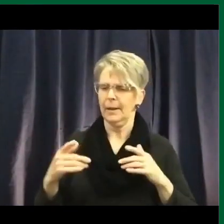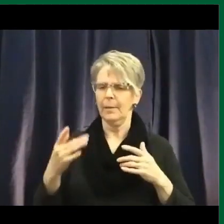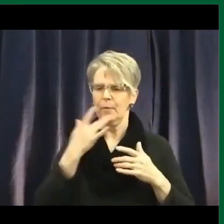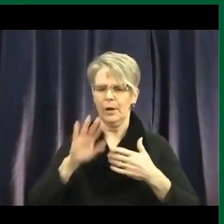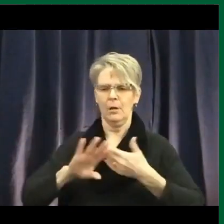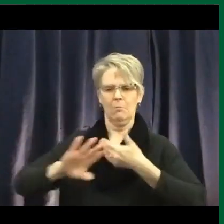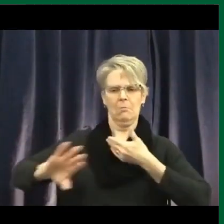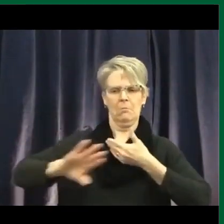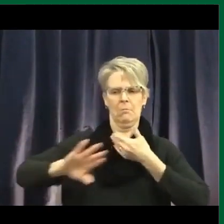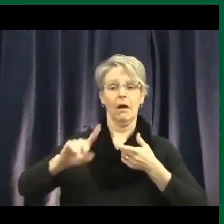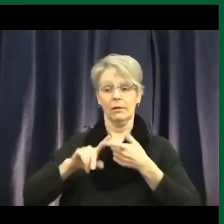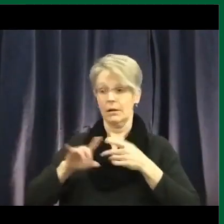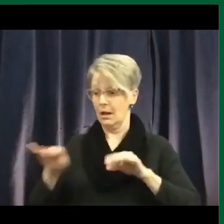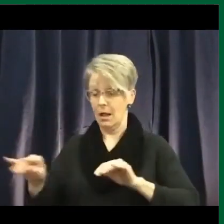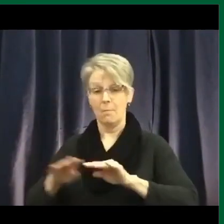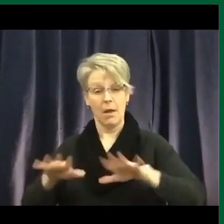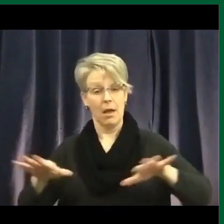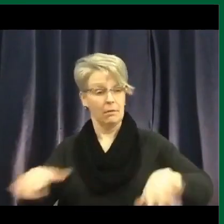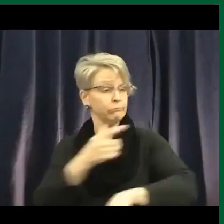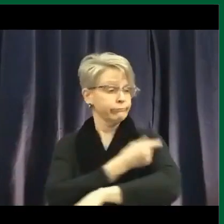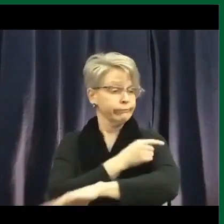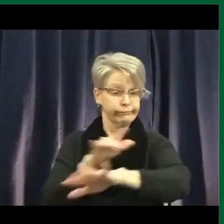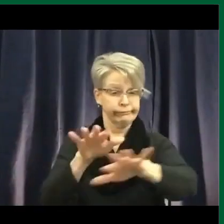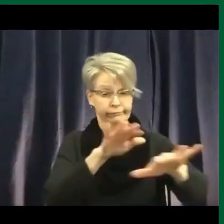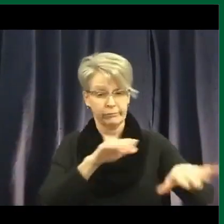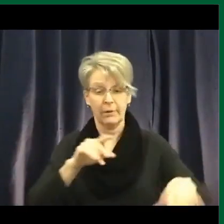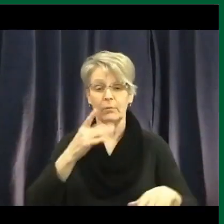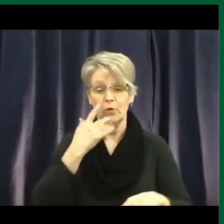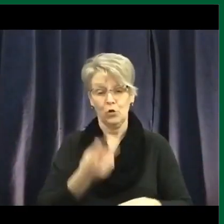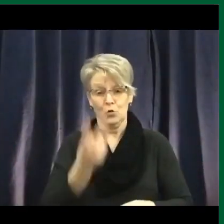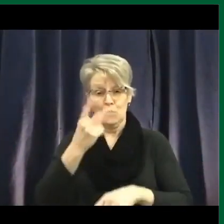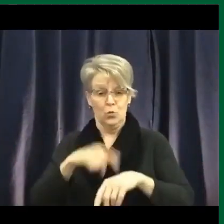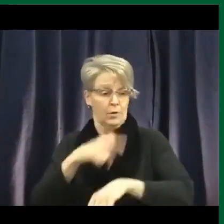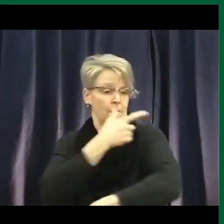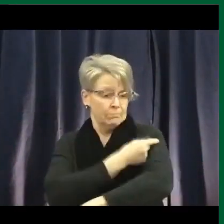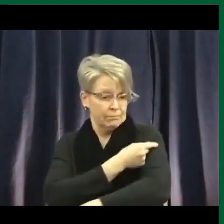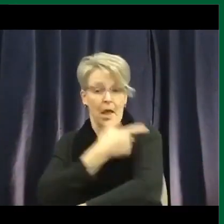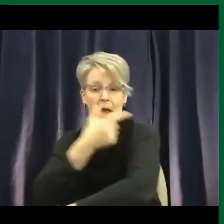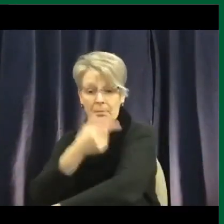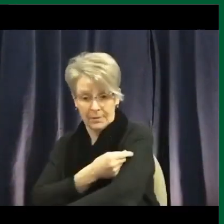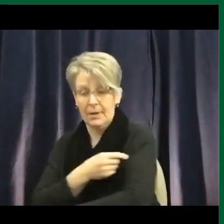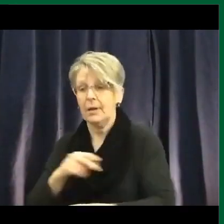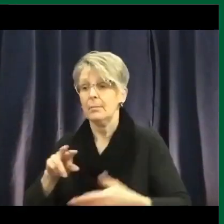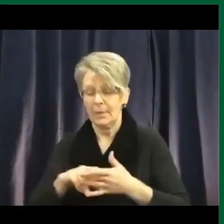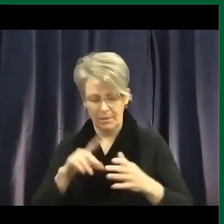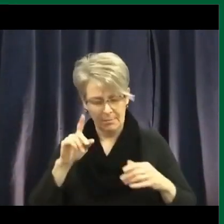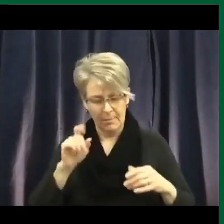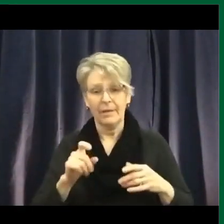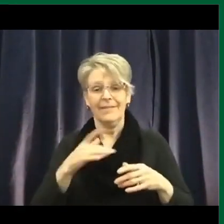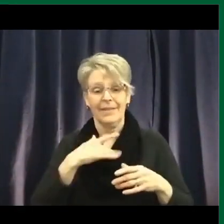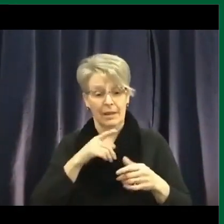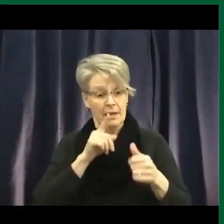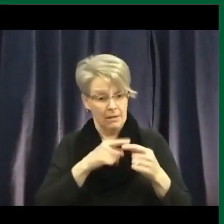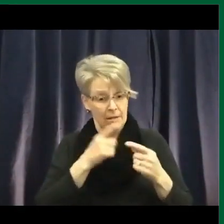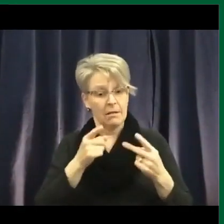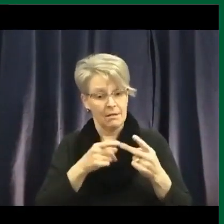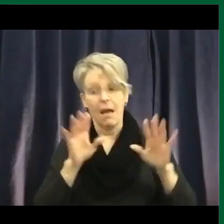us are vaccinated with 1 dose and preferably 2 doses, we still can't think of relaxing many of our